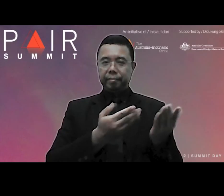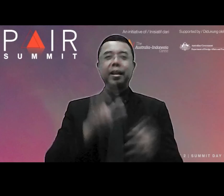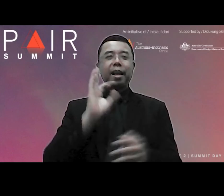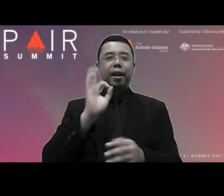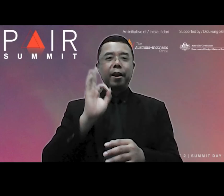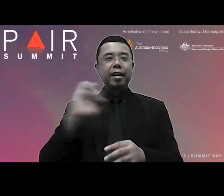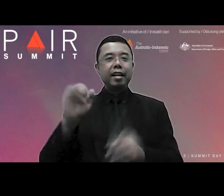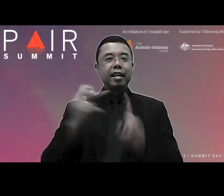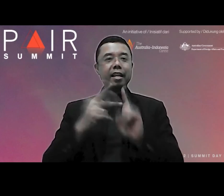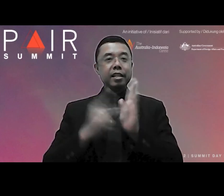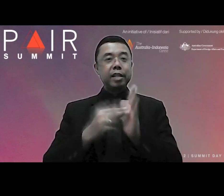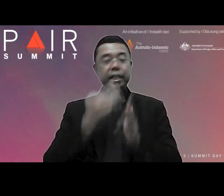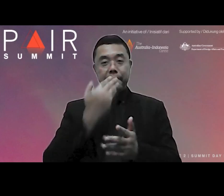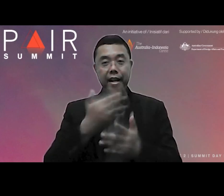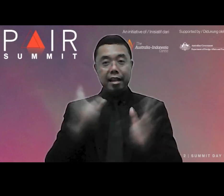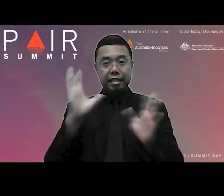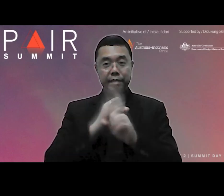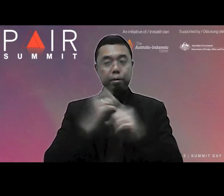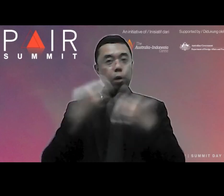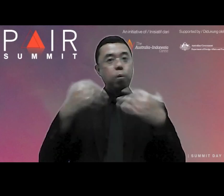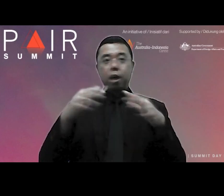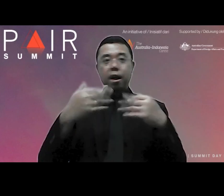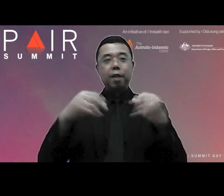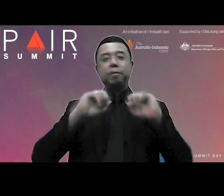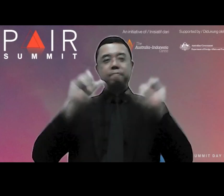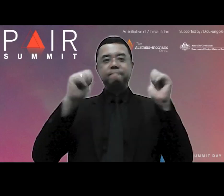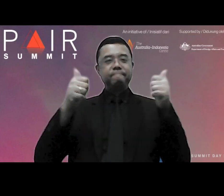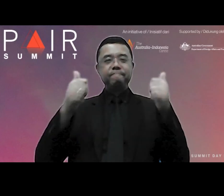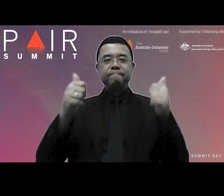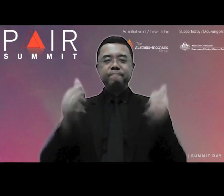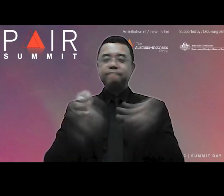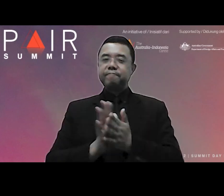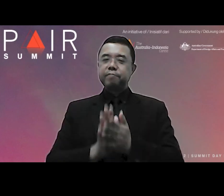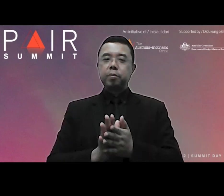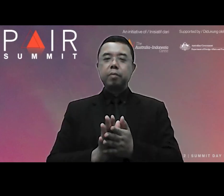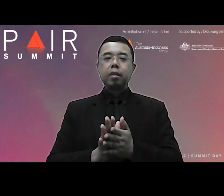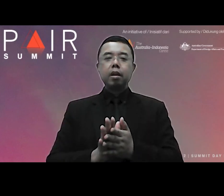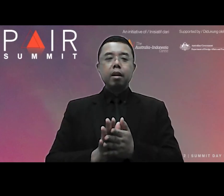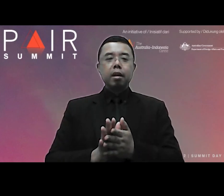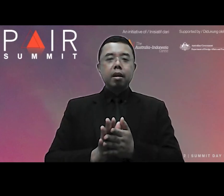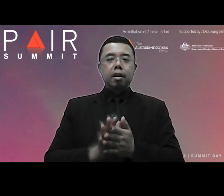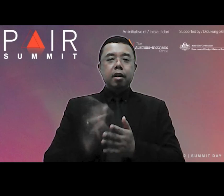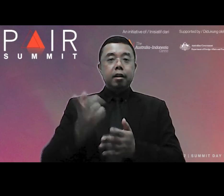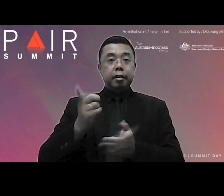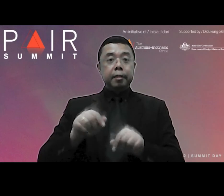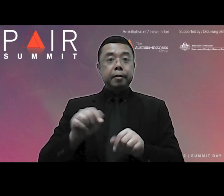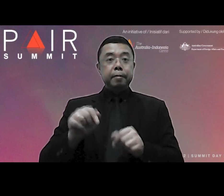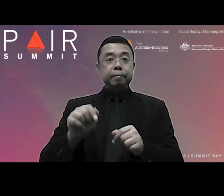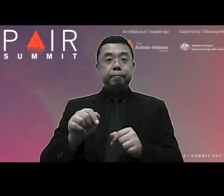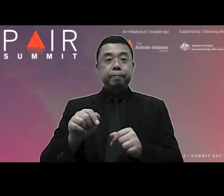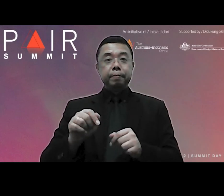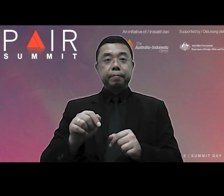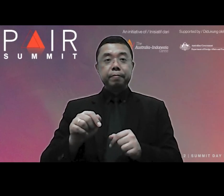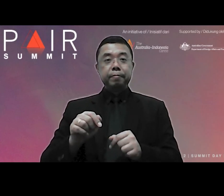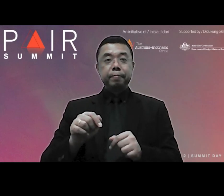much appreciated, and some really good extra points we learned in your discussant role. So we do appreciate your